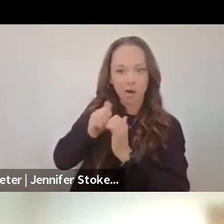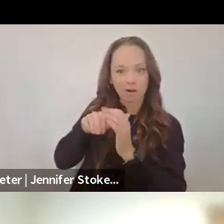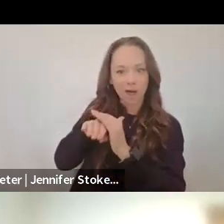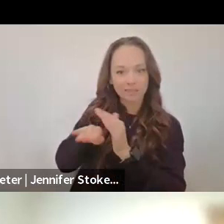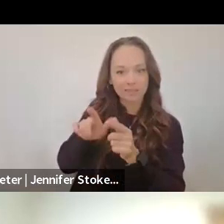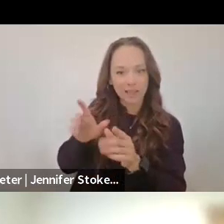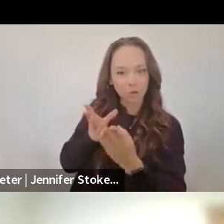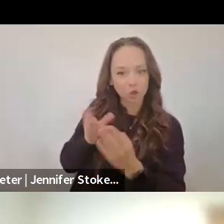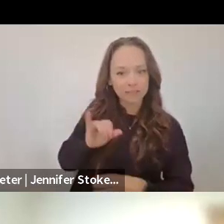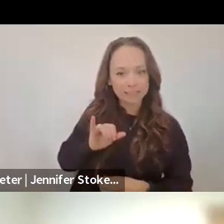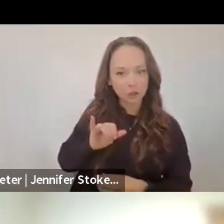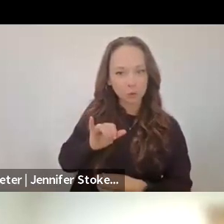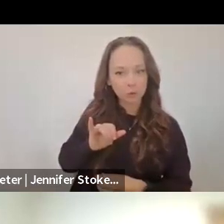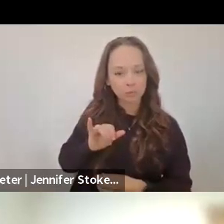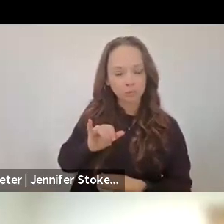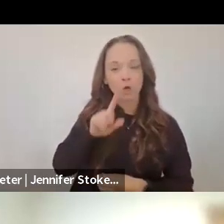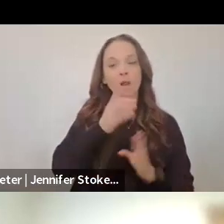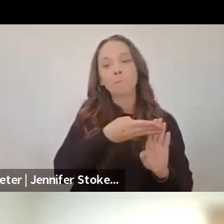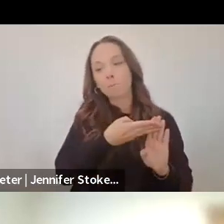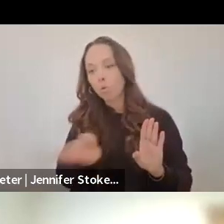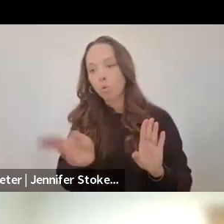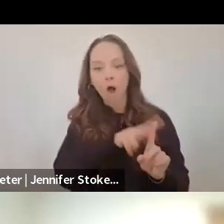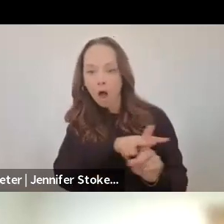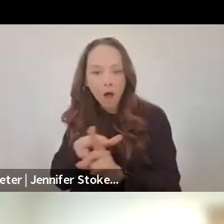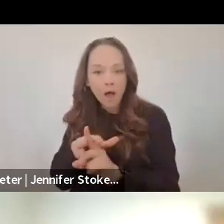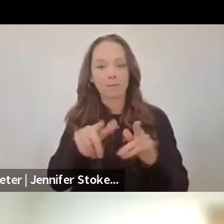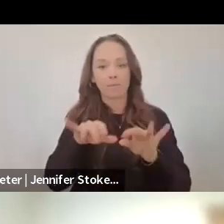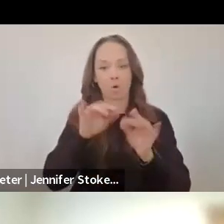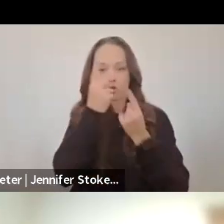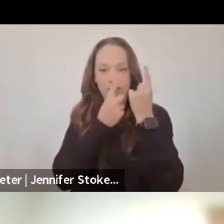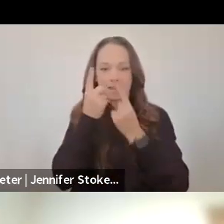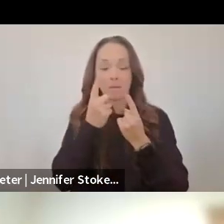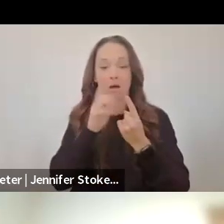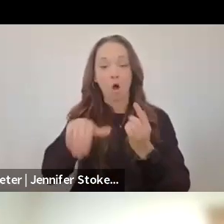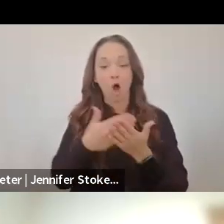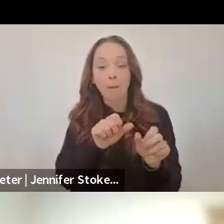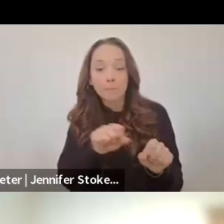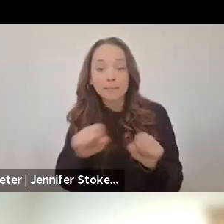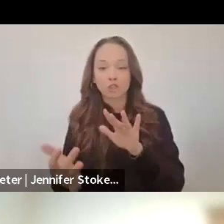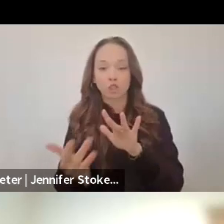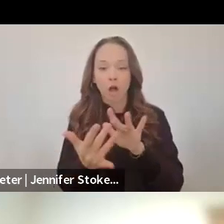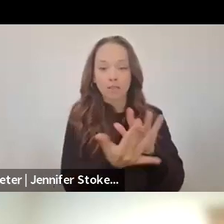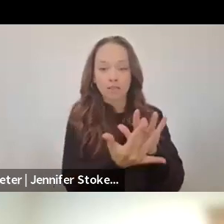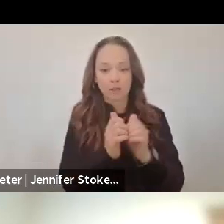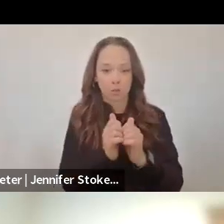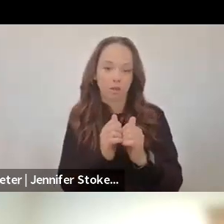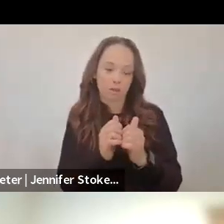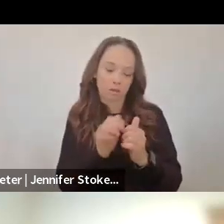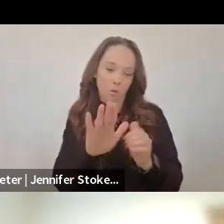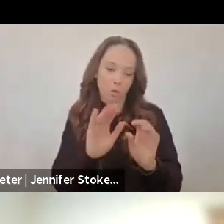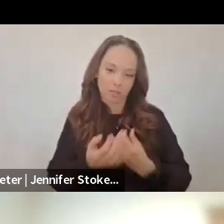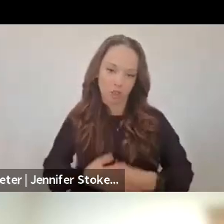things. So it's a broad thing. So it's important to think about all the points of contact for your organization. And then